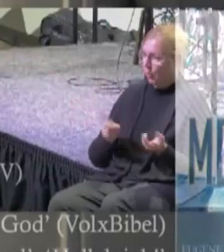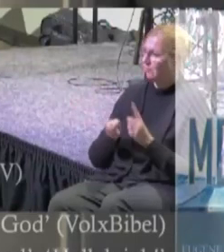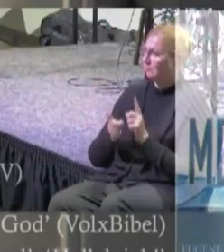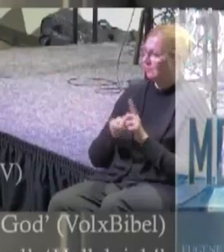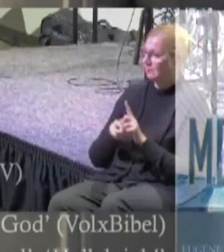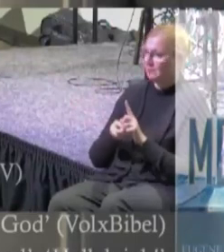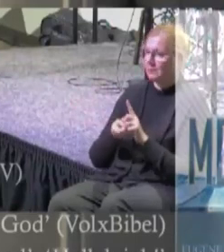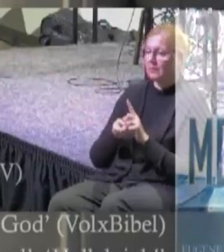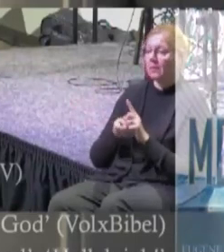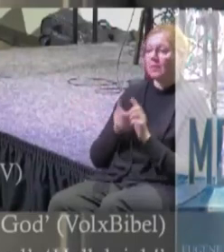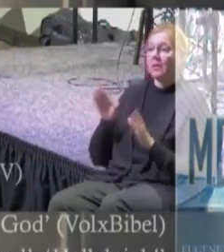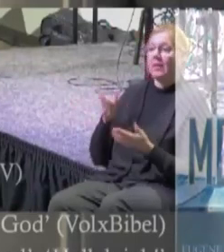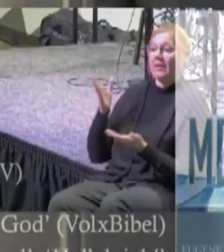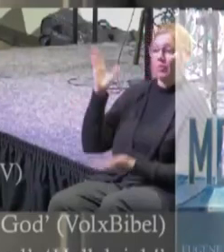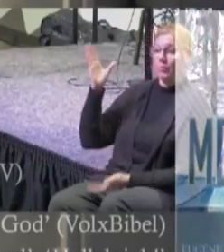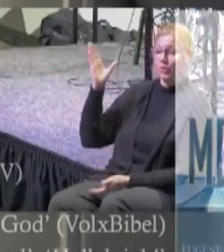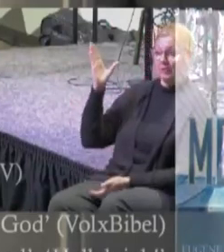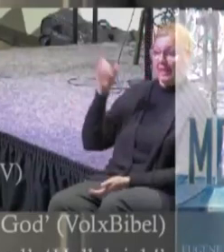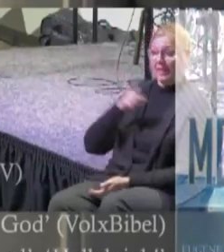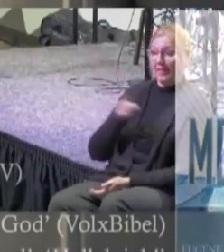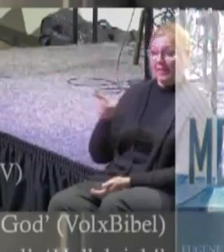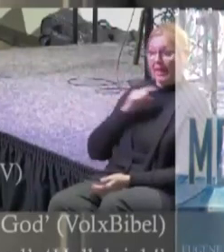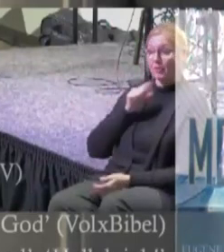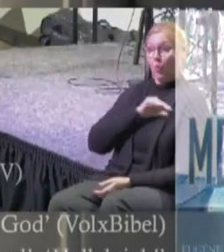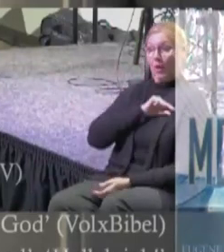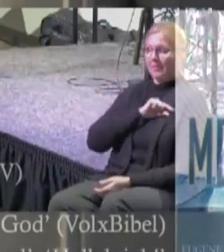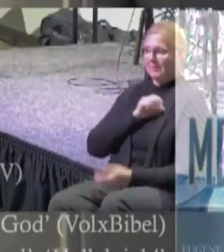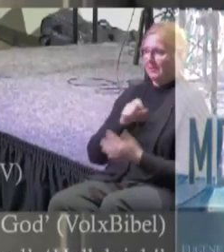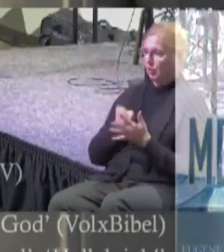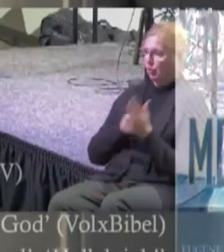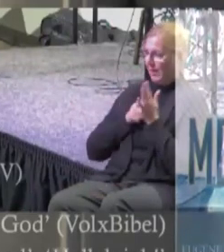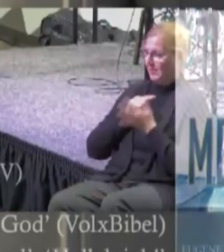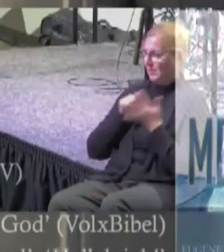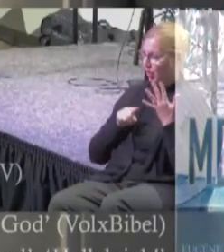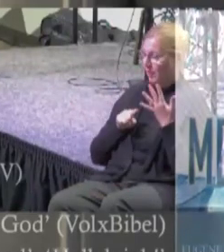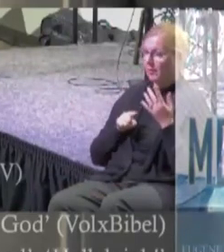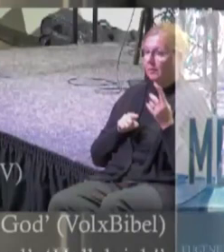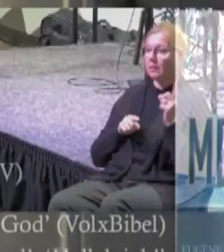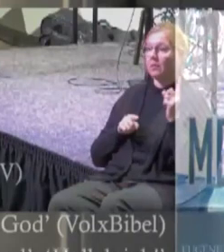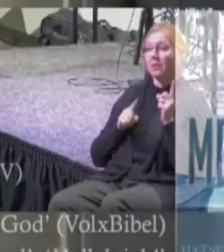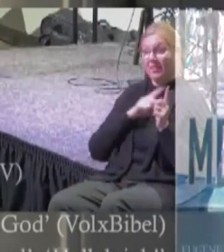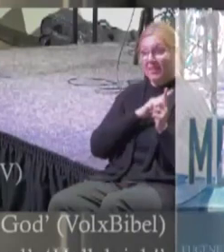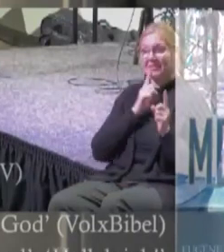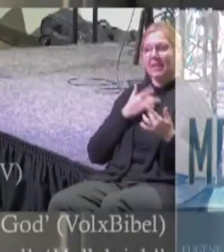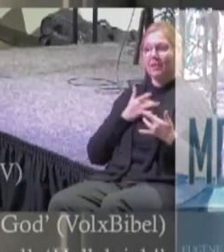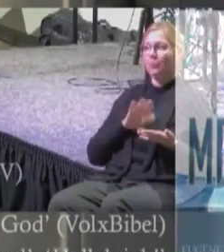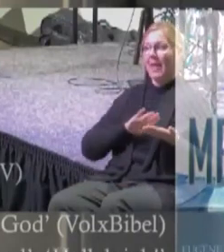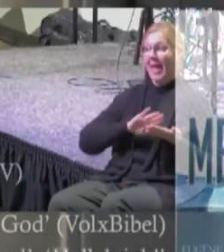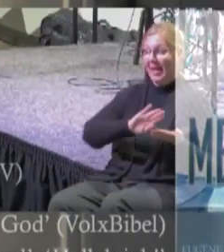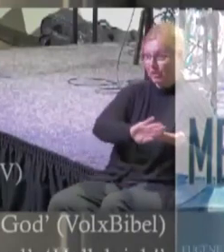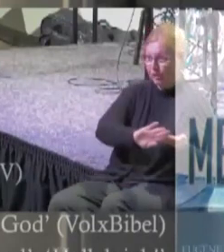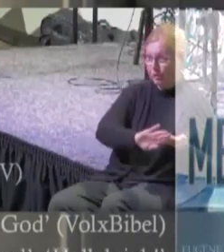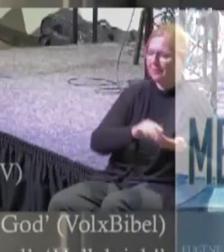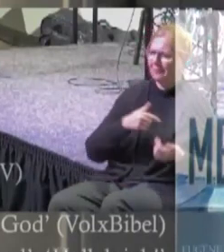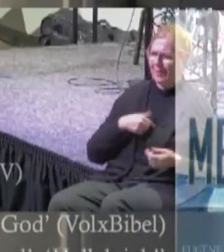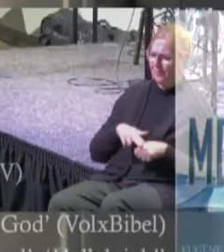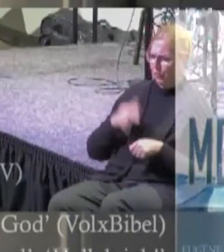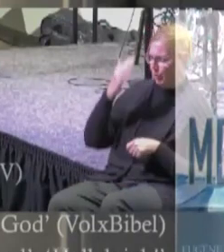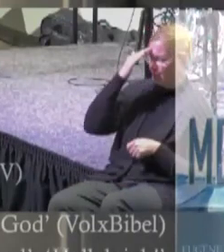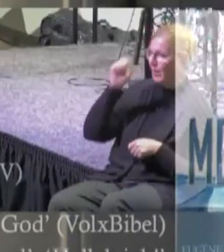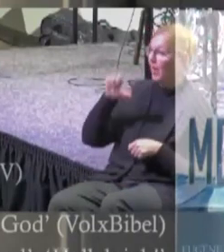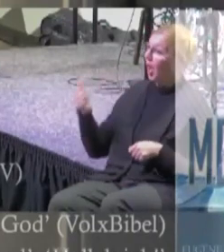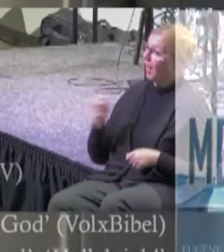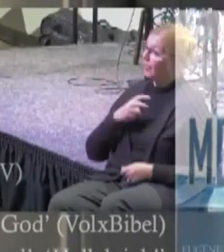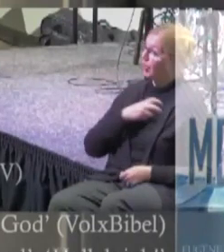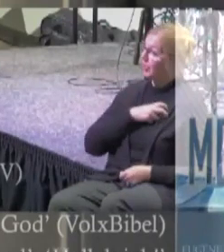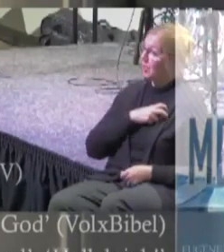Now, in presenting as quality criteria these features that are conventionally excluded, I am, of course, aware that other consultants may